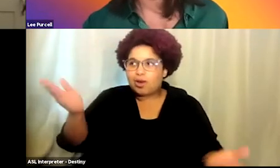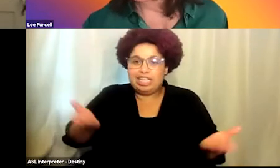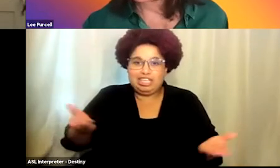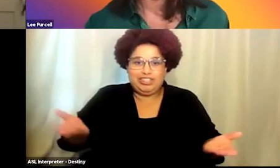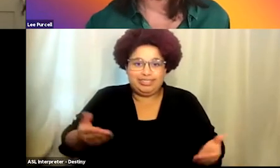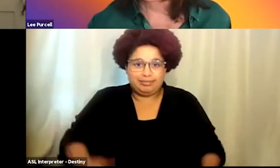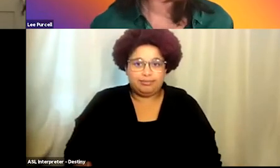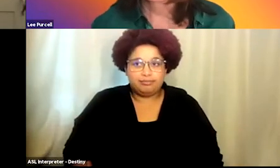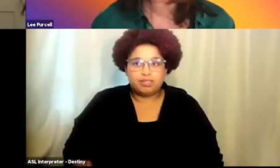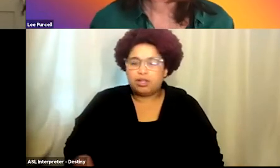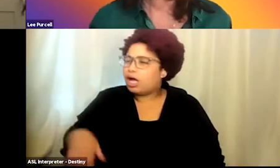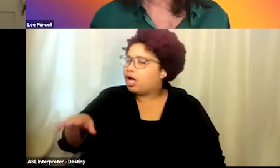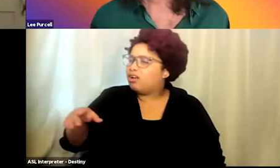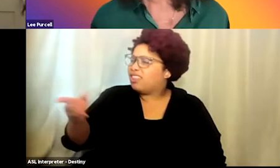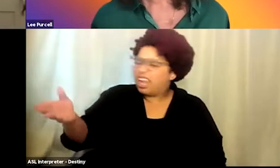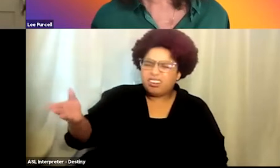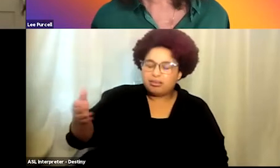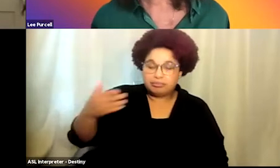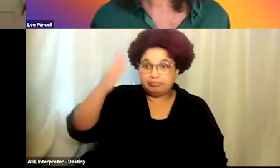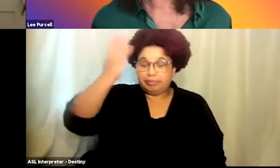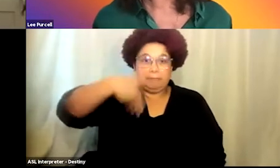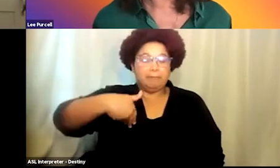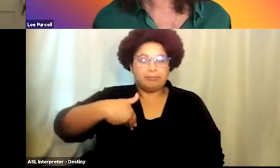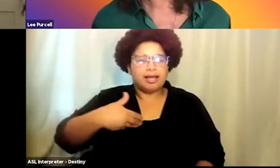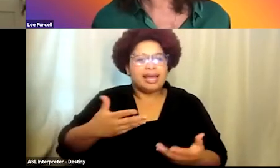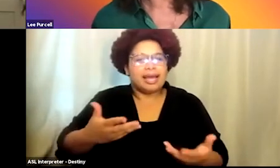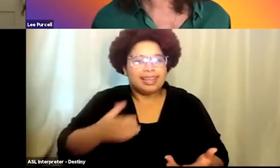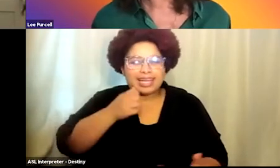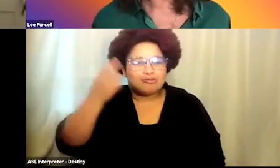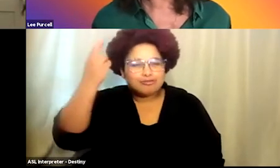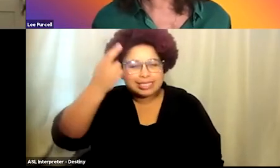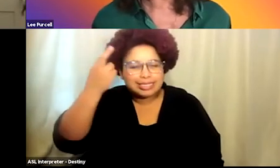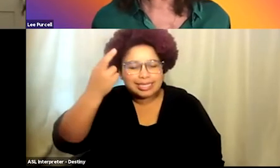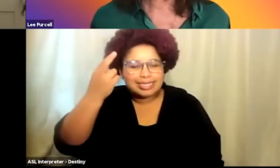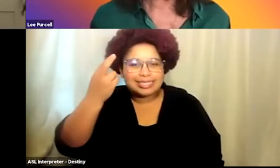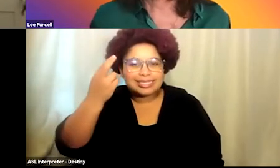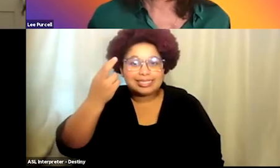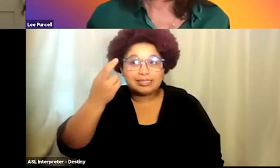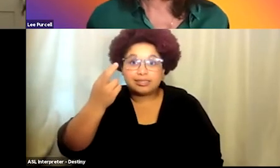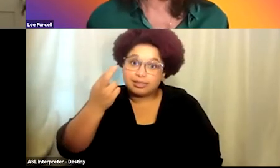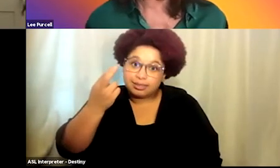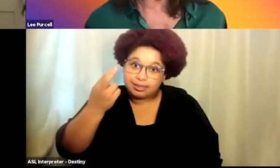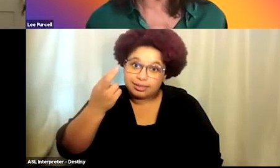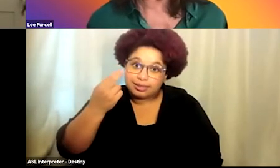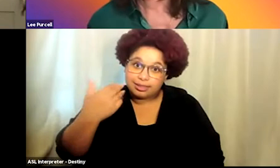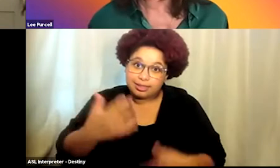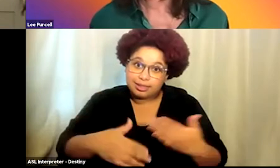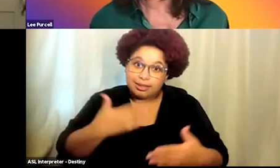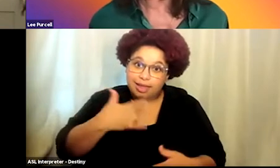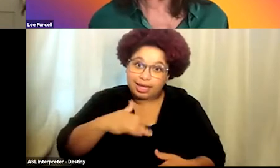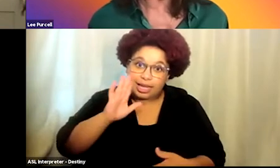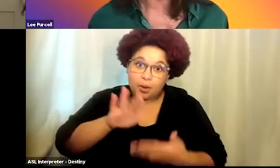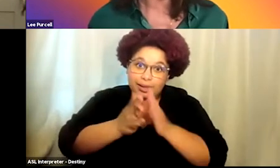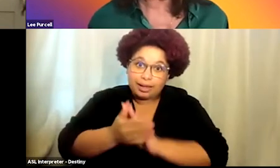right. shadow people. And what they don't realize at some point, if they're lucky, that they'll be one of